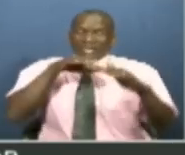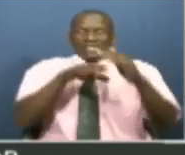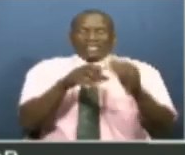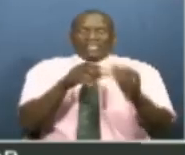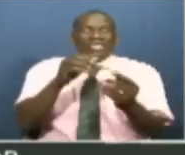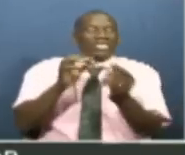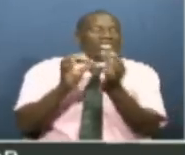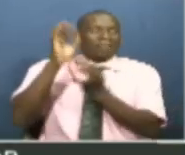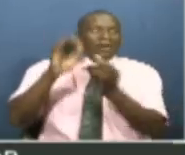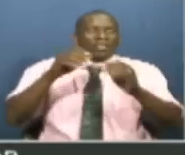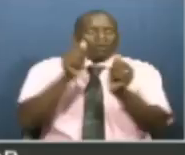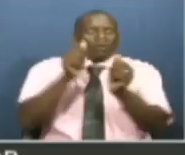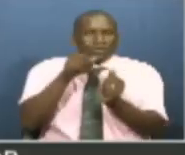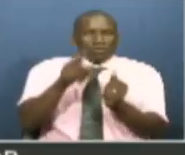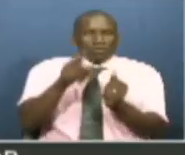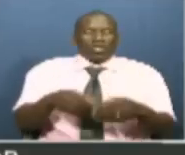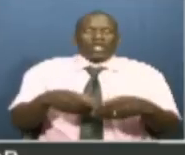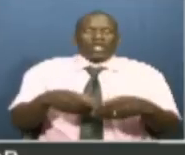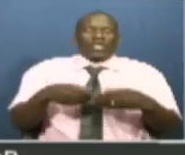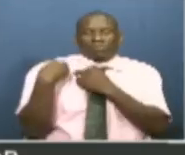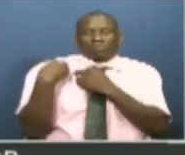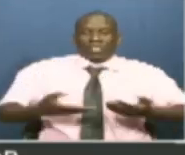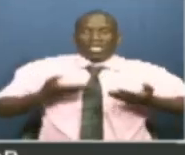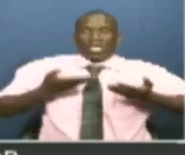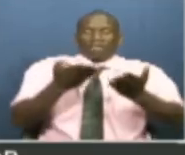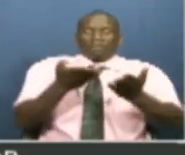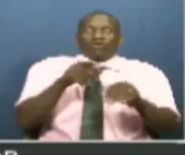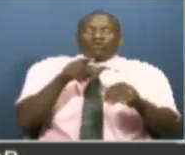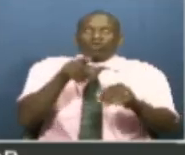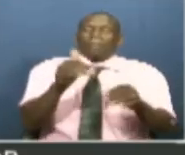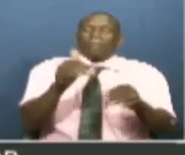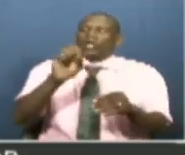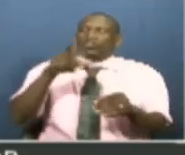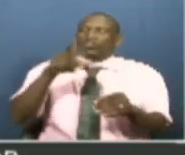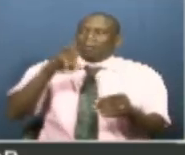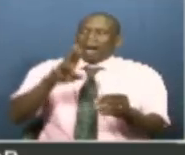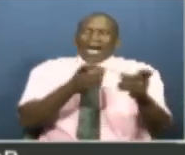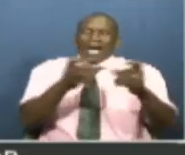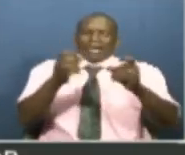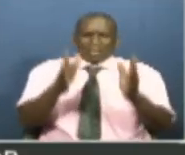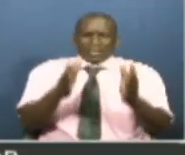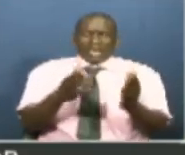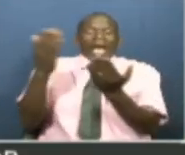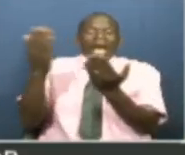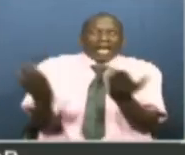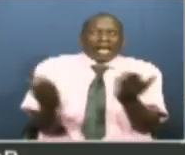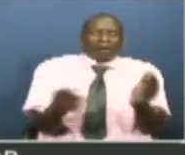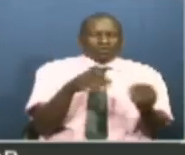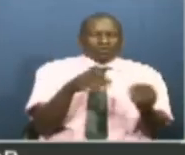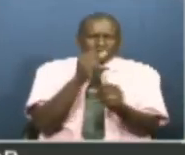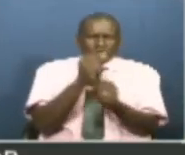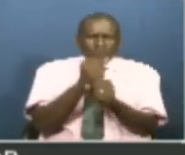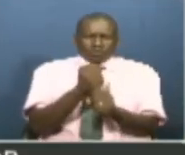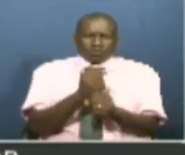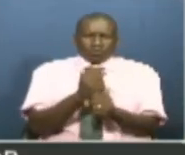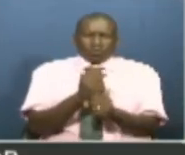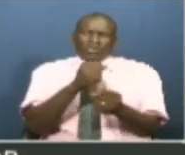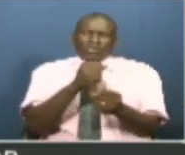privilege assigned to you by the super administrator, it allows you to generate